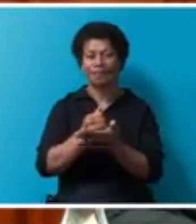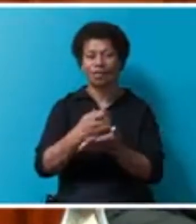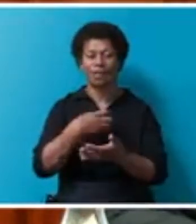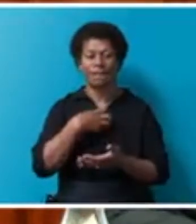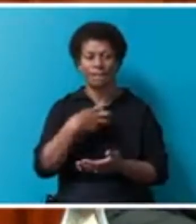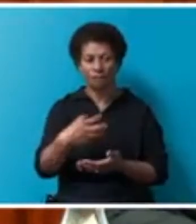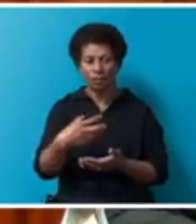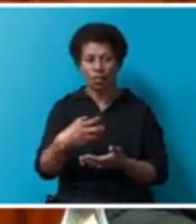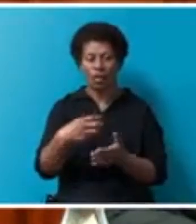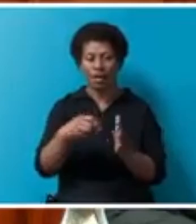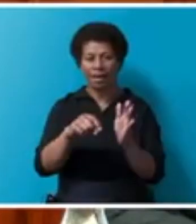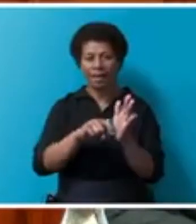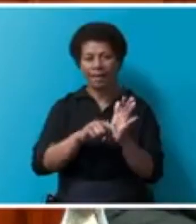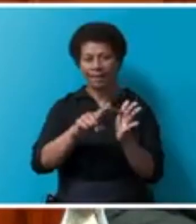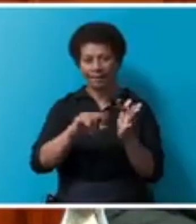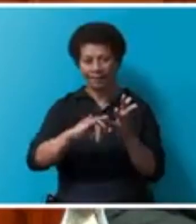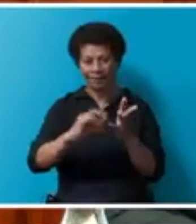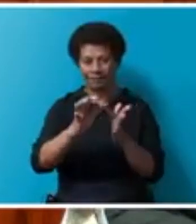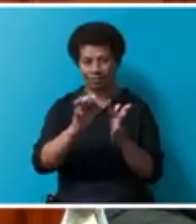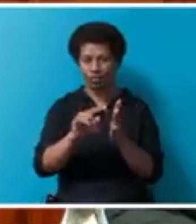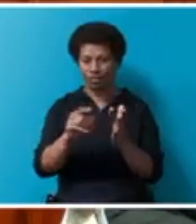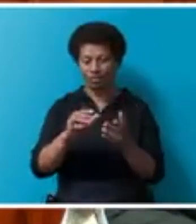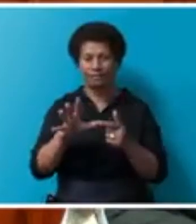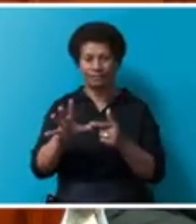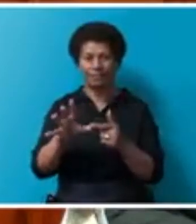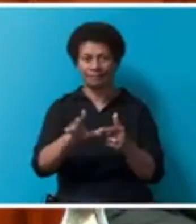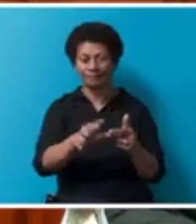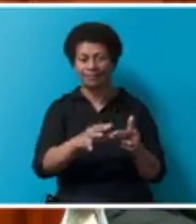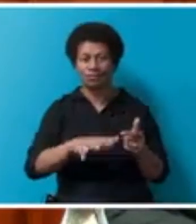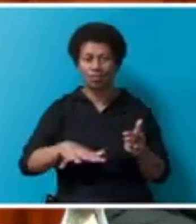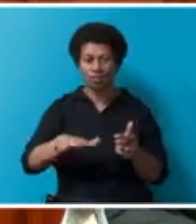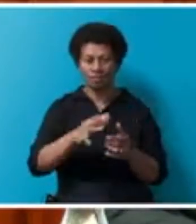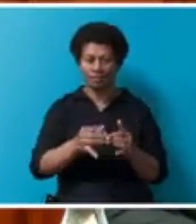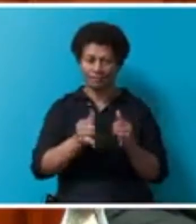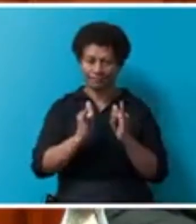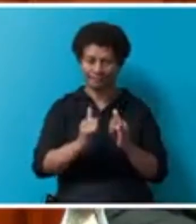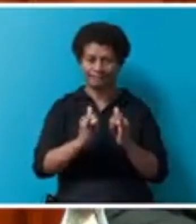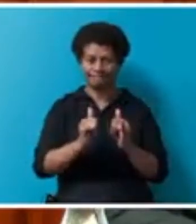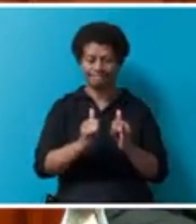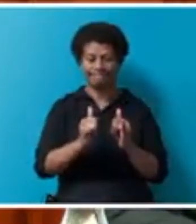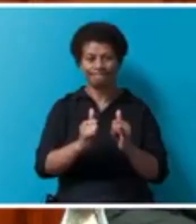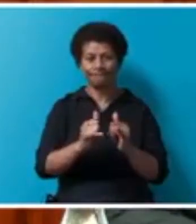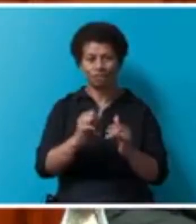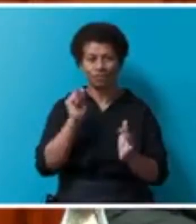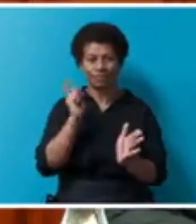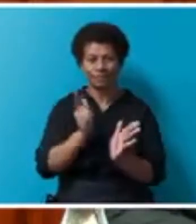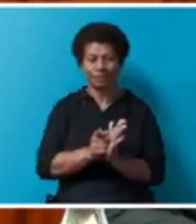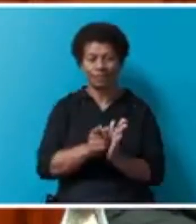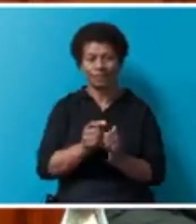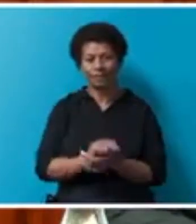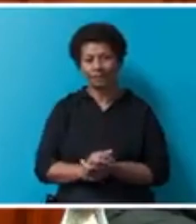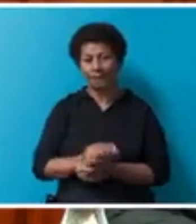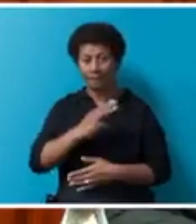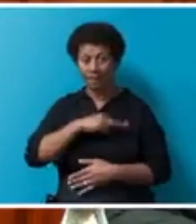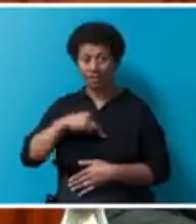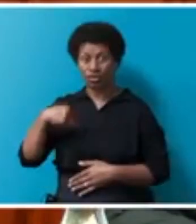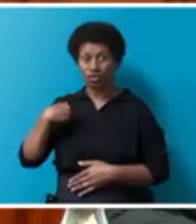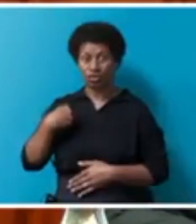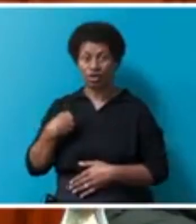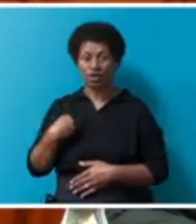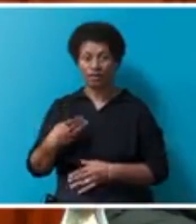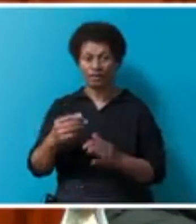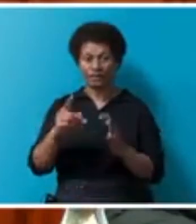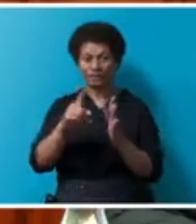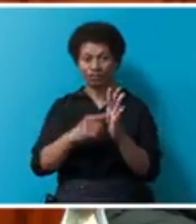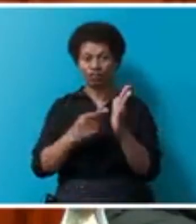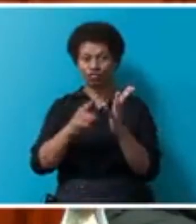coordinated justice services. Mr. Speaker, sir, allow me to address the Ministry of Justice. The Ministry of Justice will be